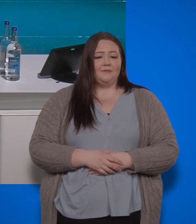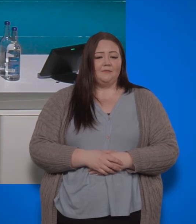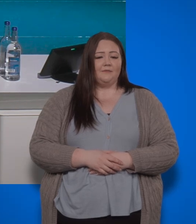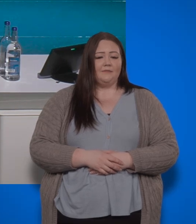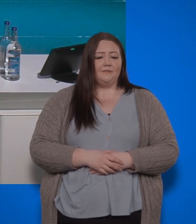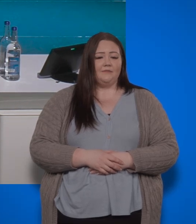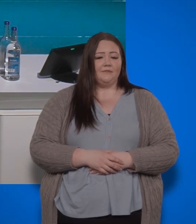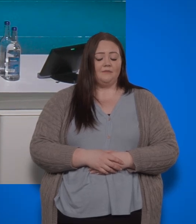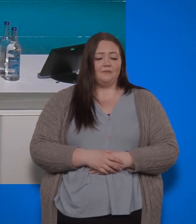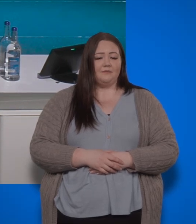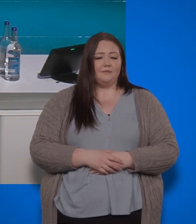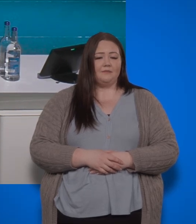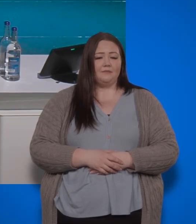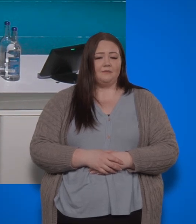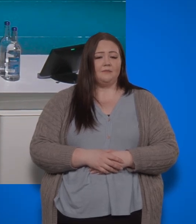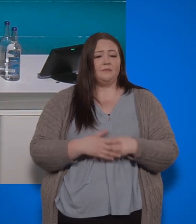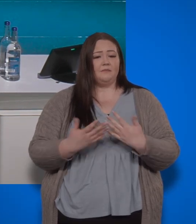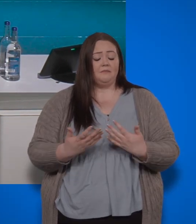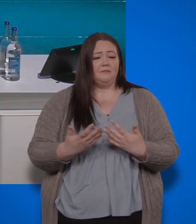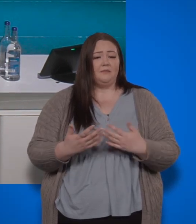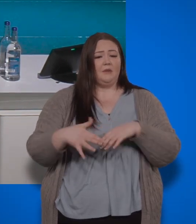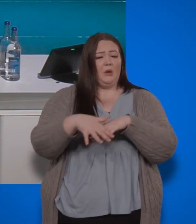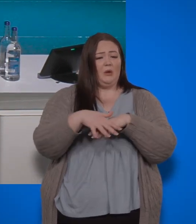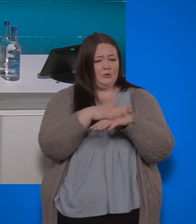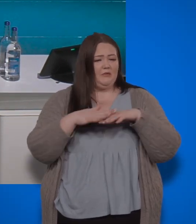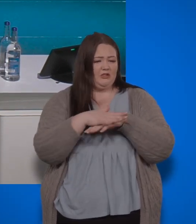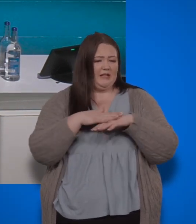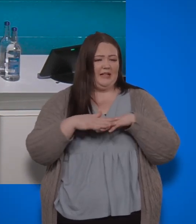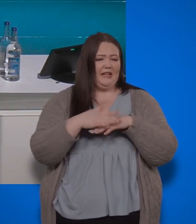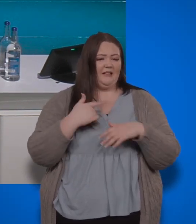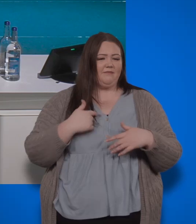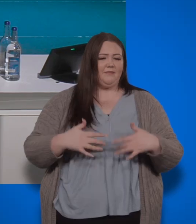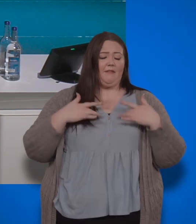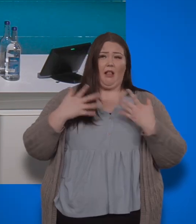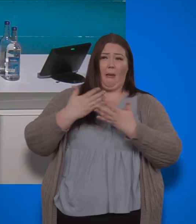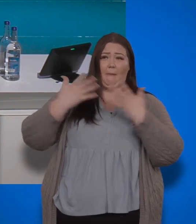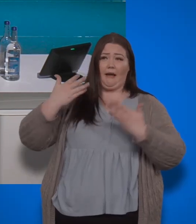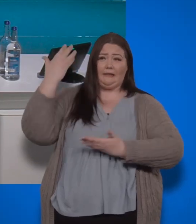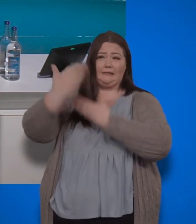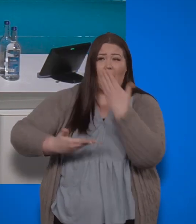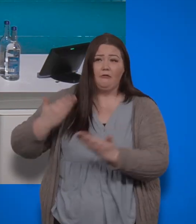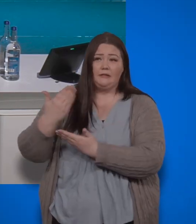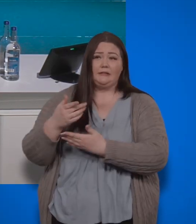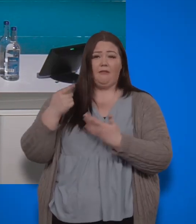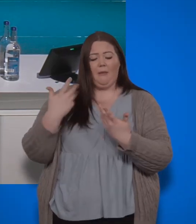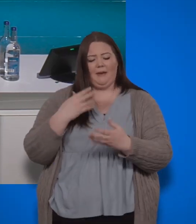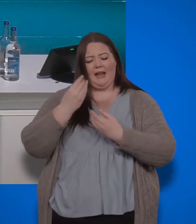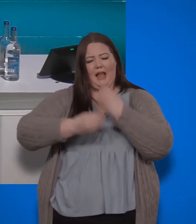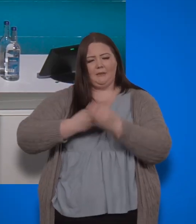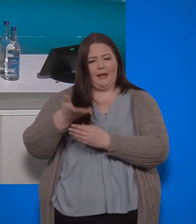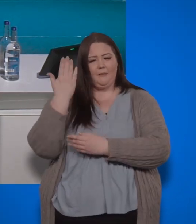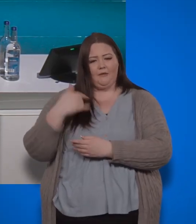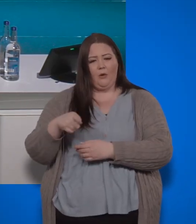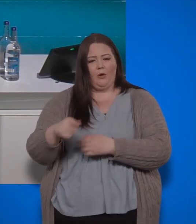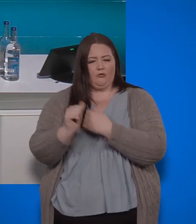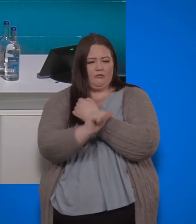Obviously, superficially, it may sound as though the big narrative that